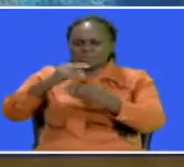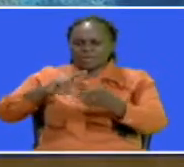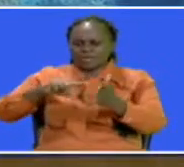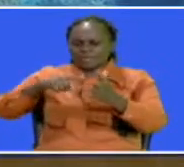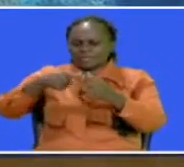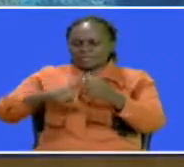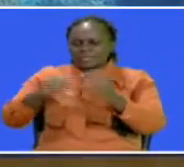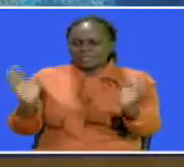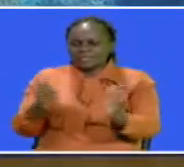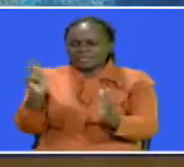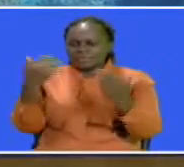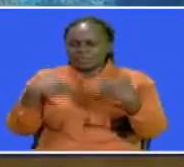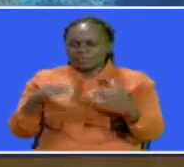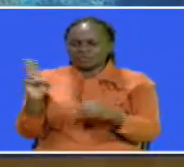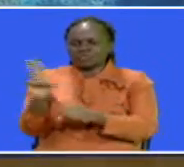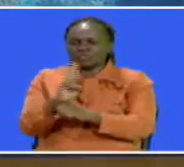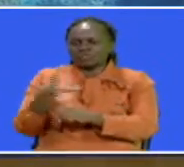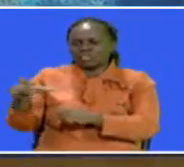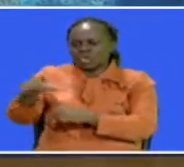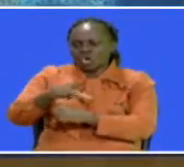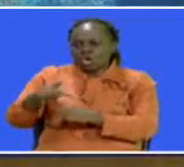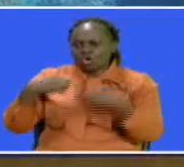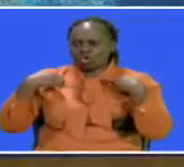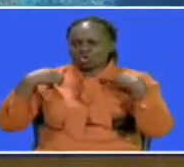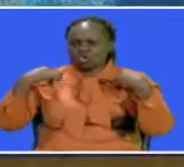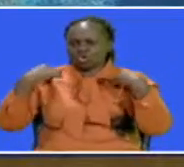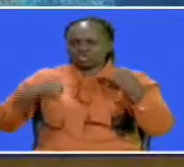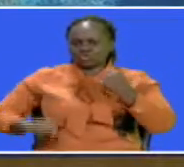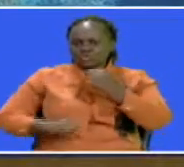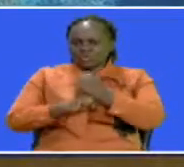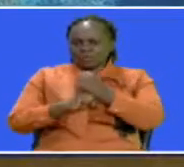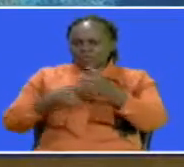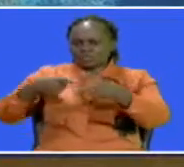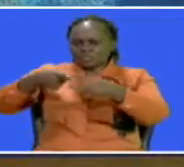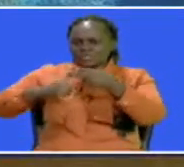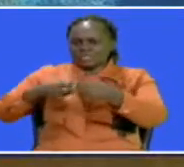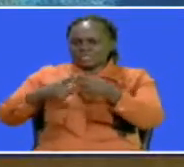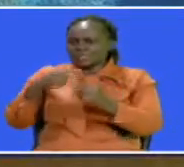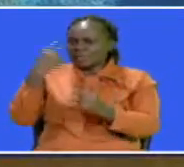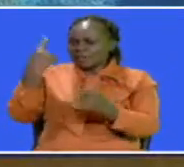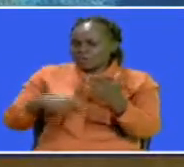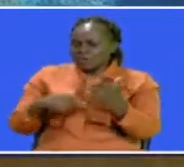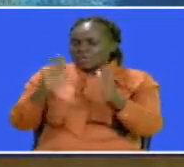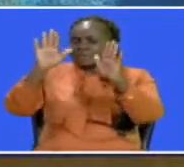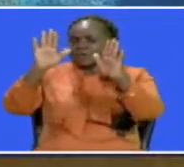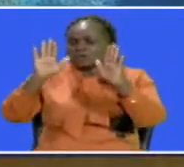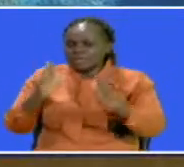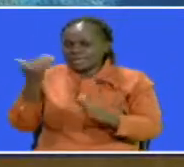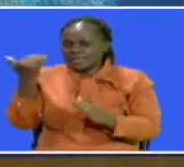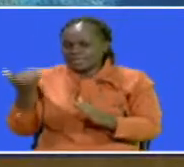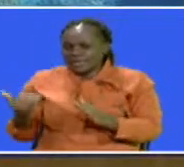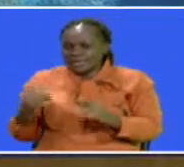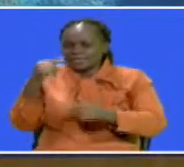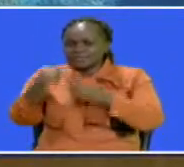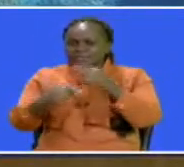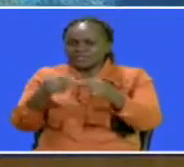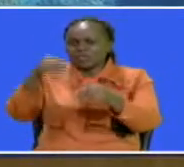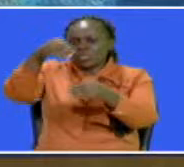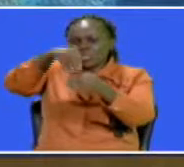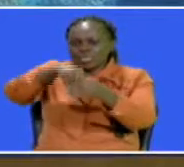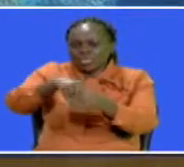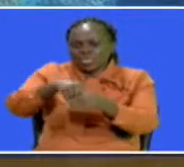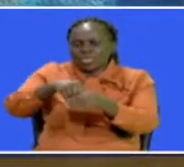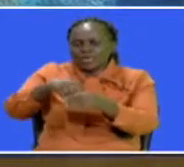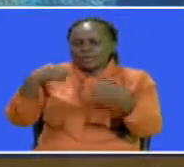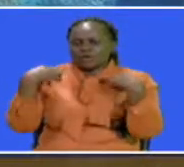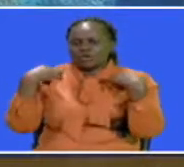while encouraging Kenyans to consume locally made clothes to boost the local industry. He noted that it's crucial that the younger generation is incorporated in the